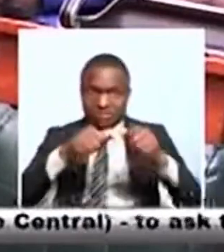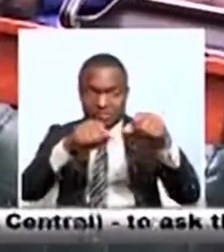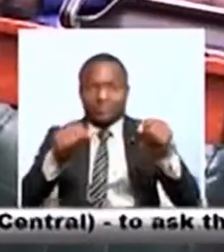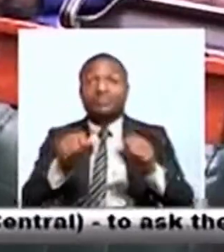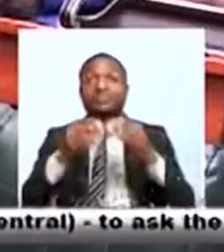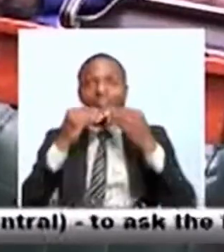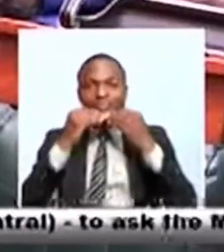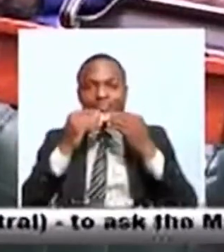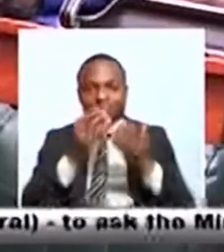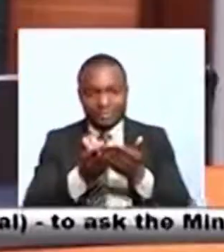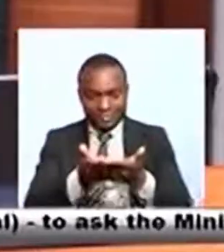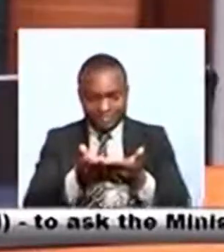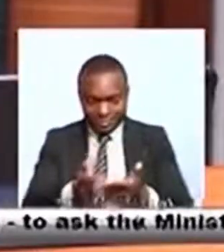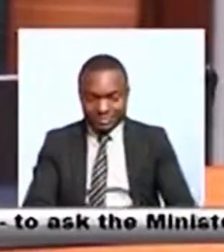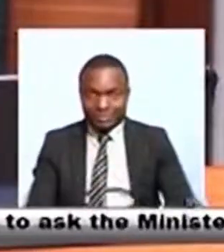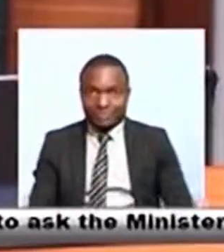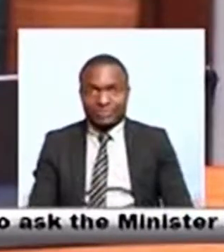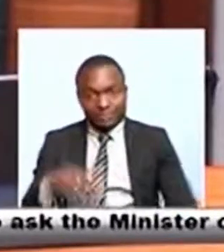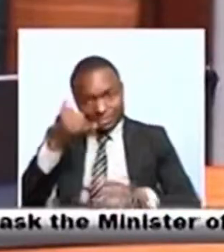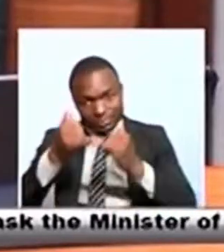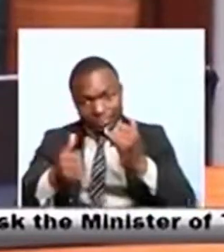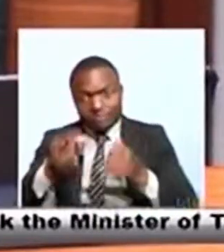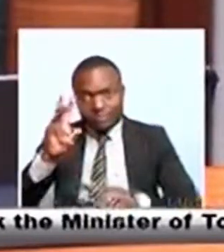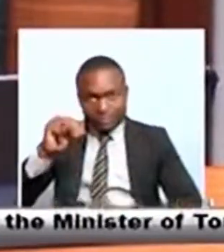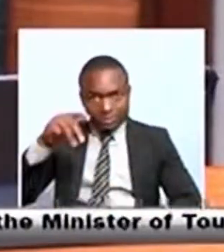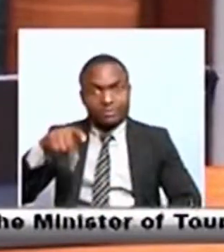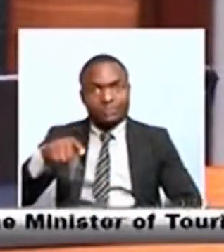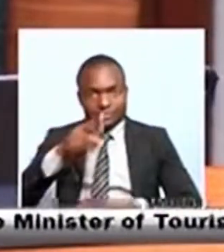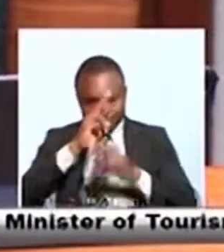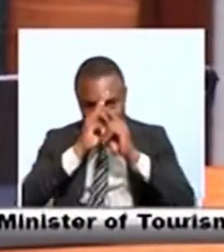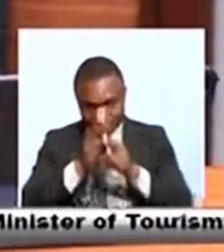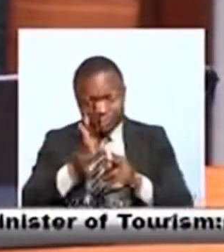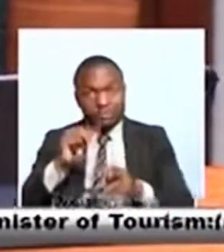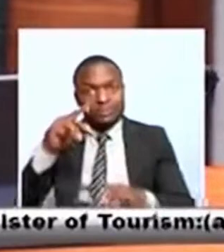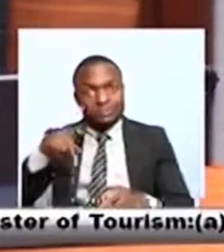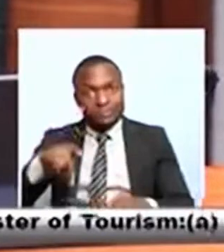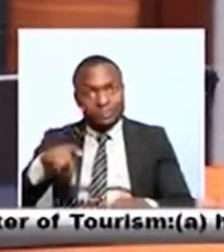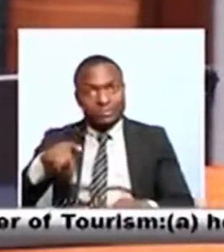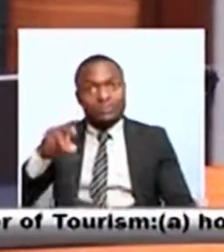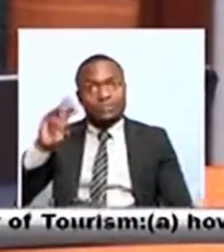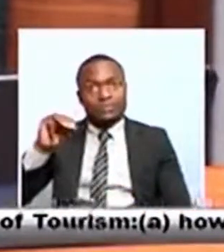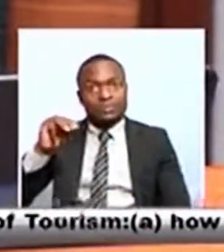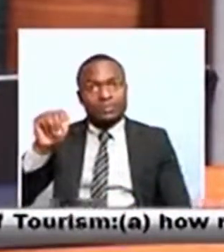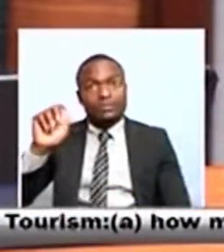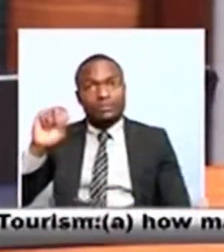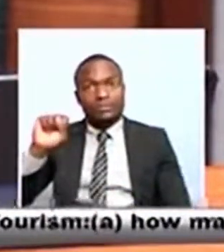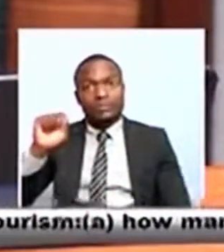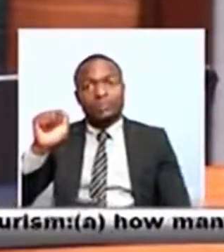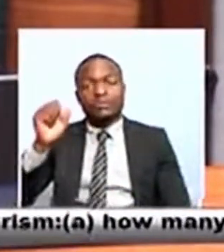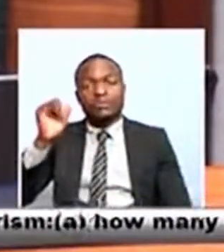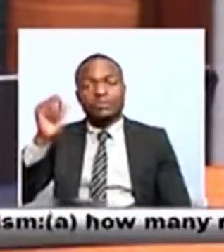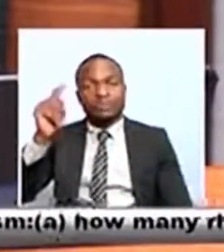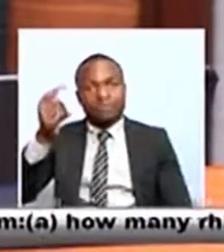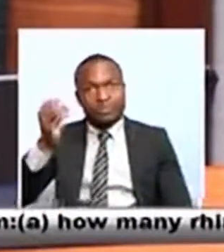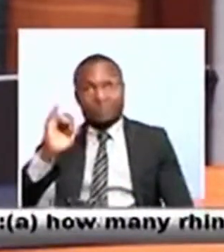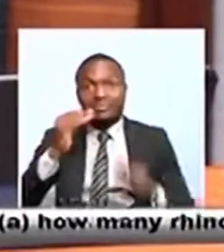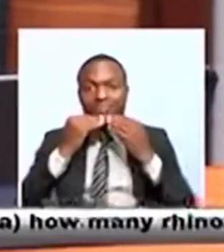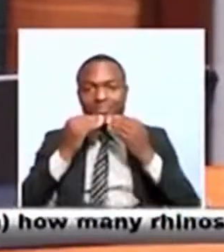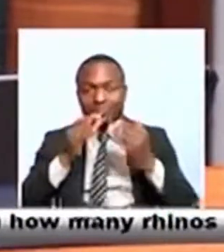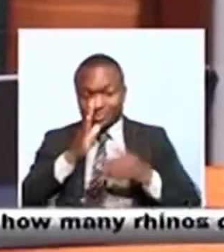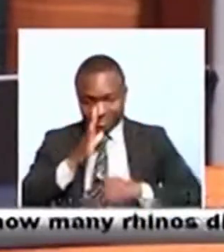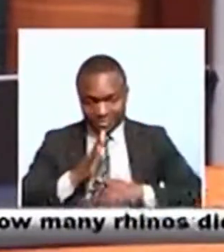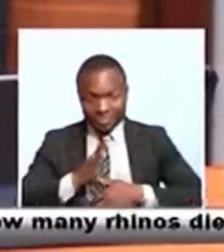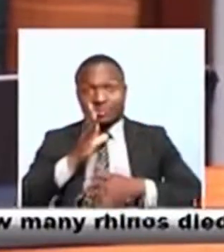submit. The last member, the Honorable Member for Masaiti. Thank you, Madam Speaker.